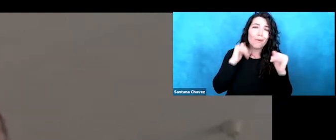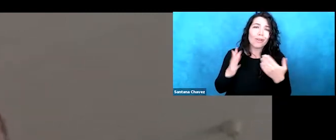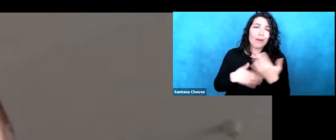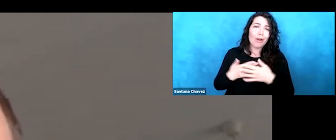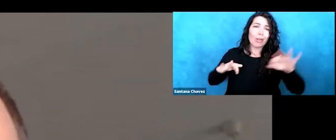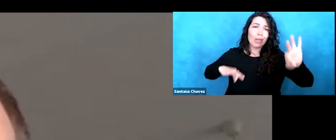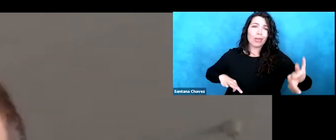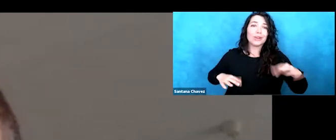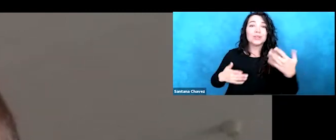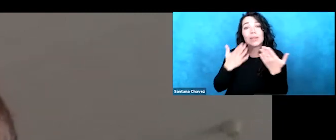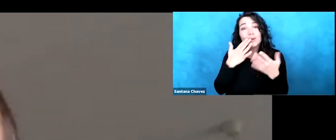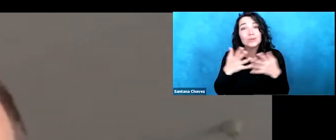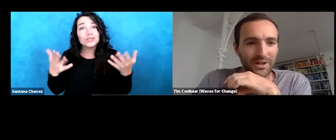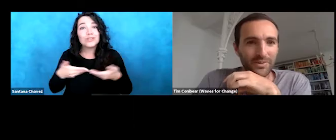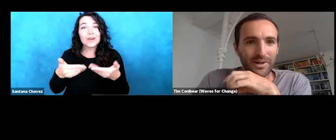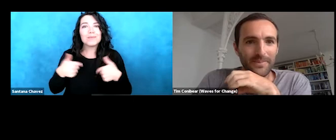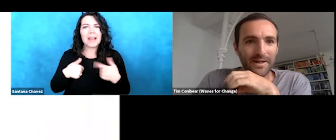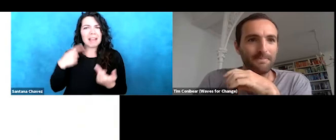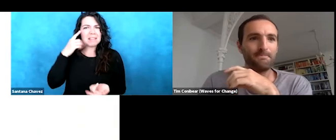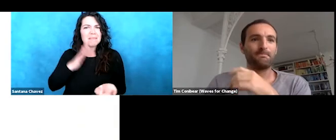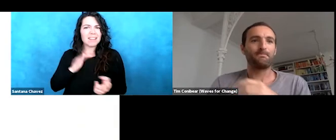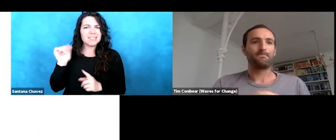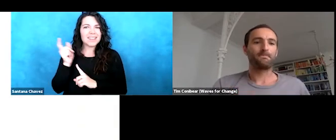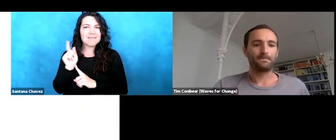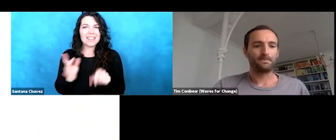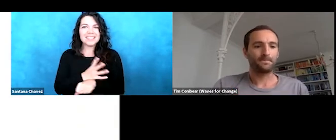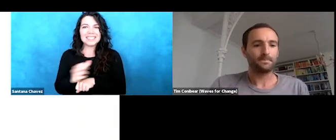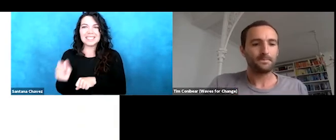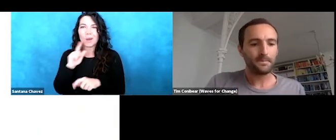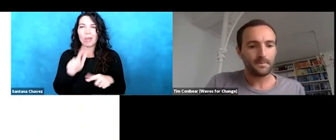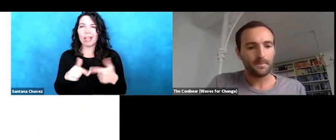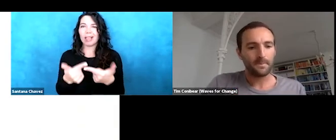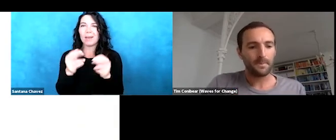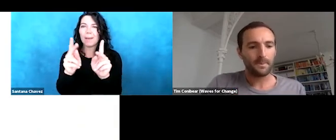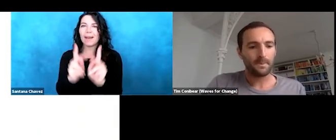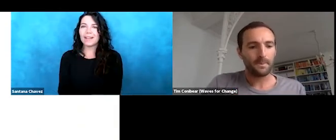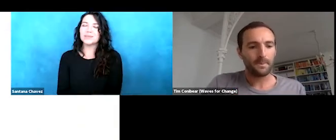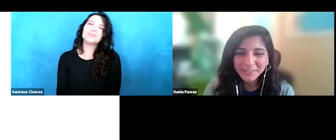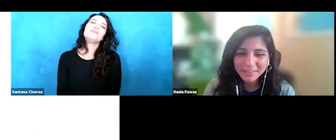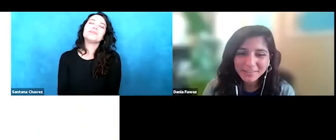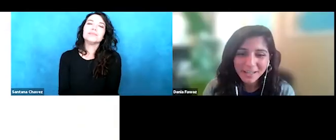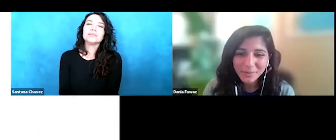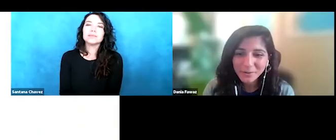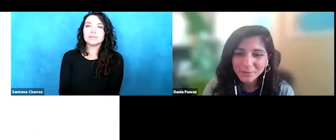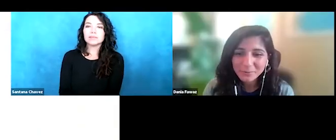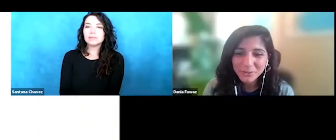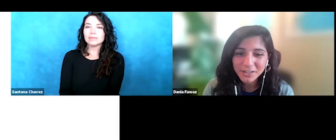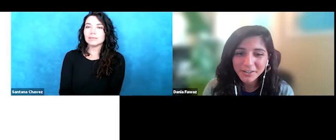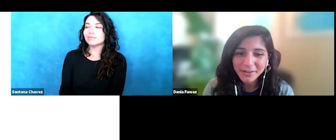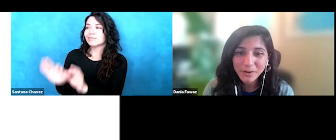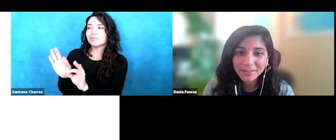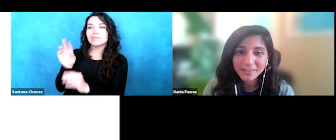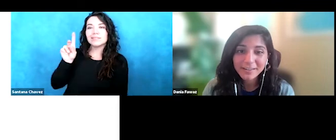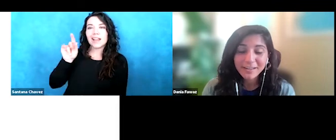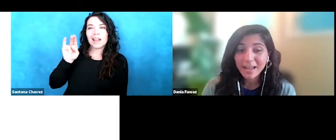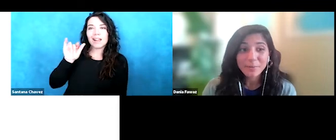minutes up. Yeah, and I'll hand back. Thank you so much, Tim, for taking the time and also for